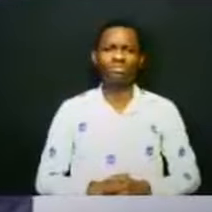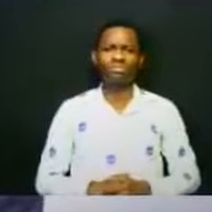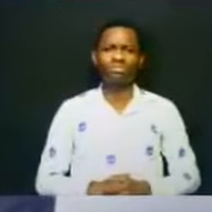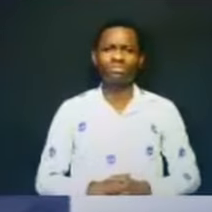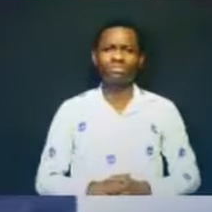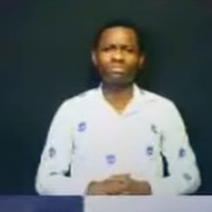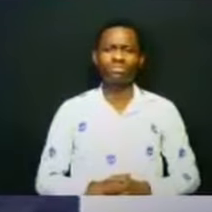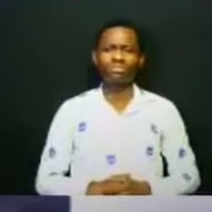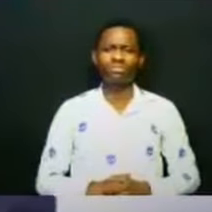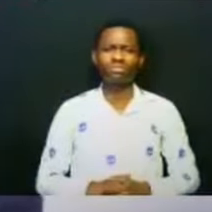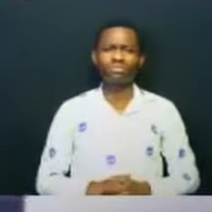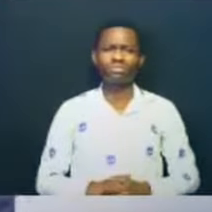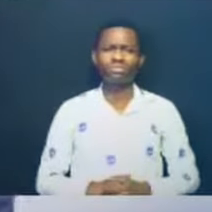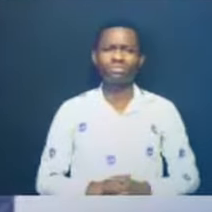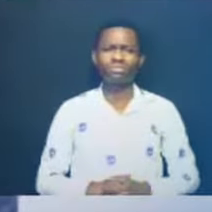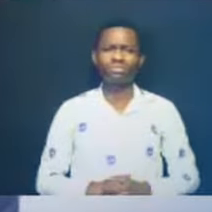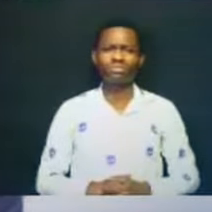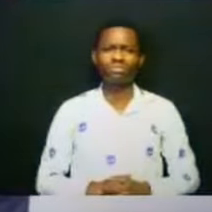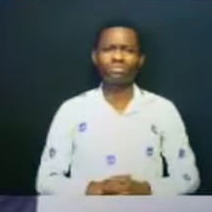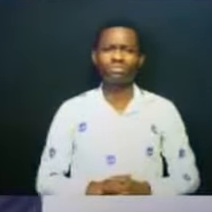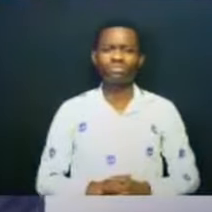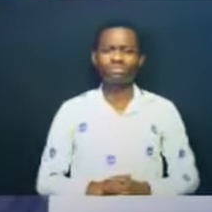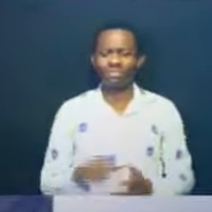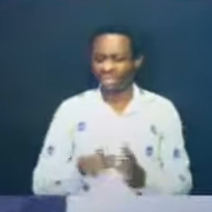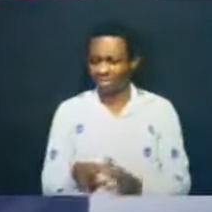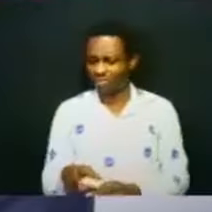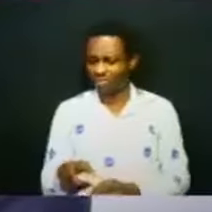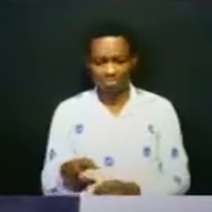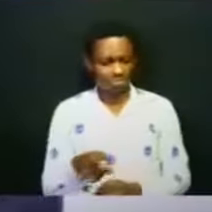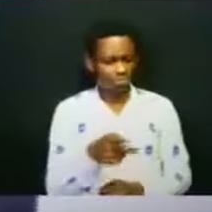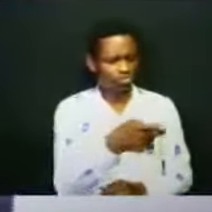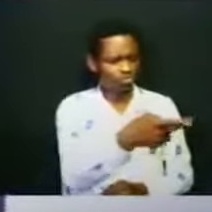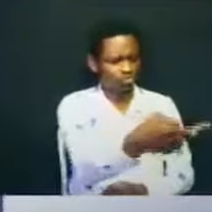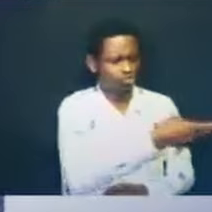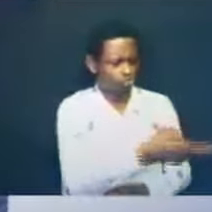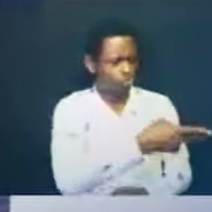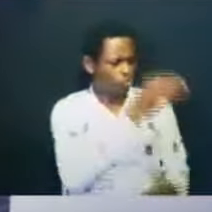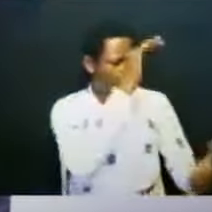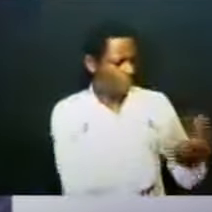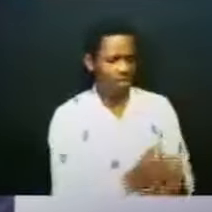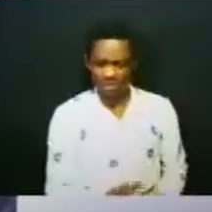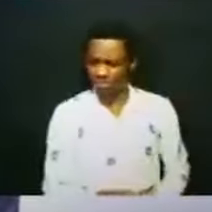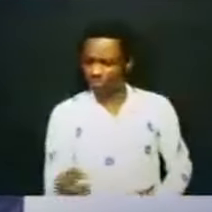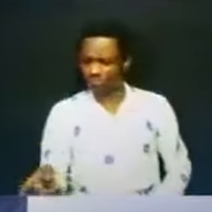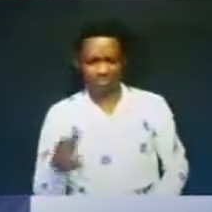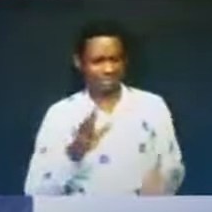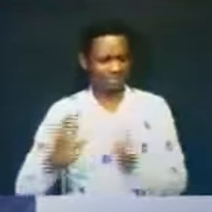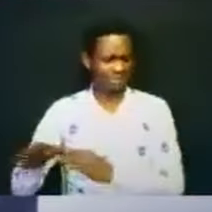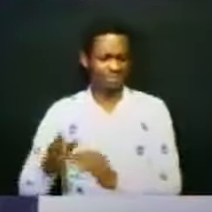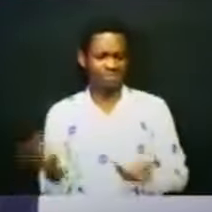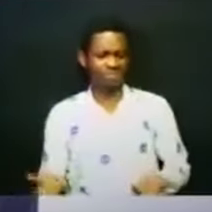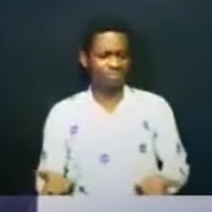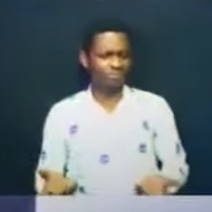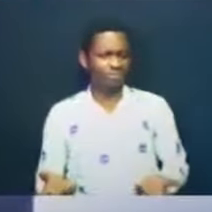nsam. They went ahead and married. Ah, what was worry there? At the time she was speaking to me,